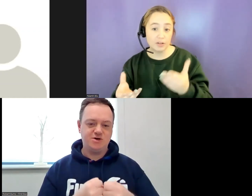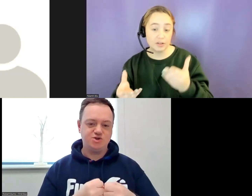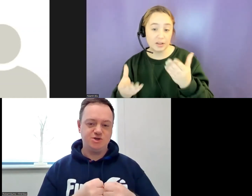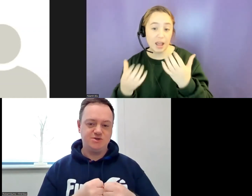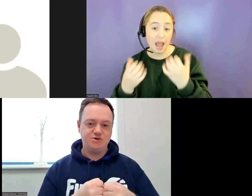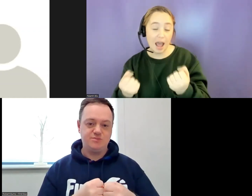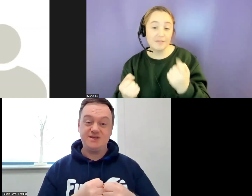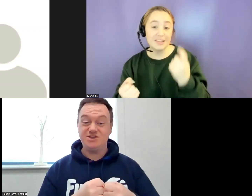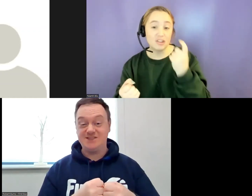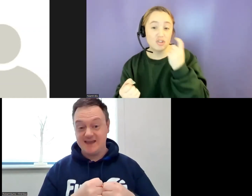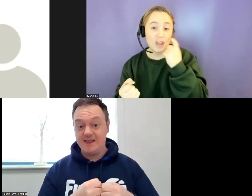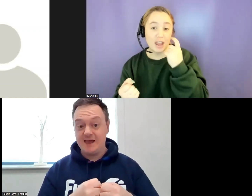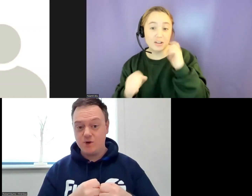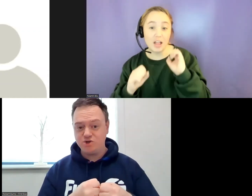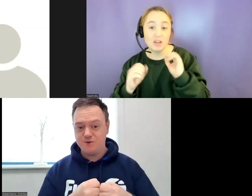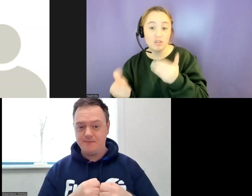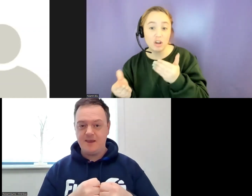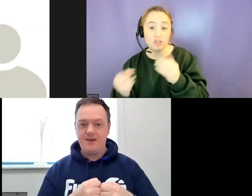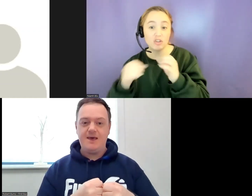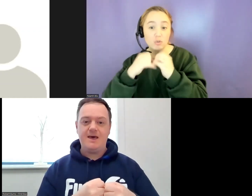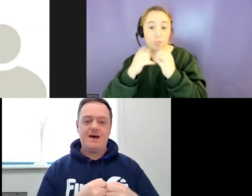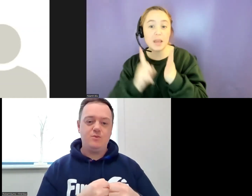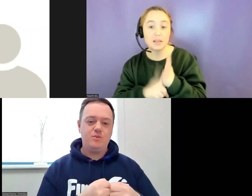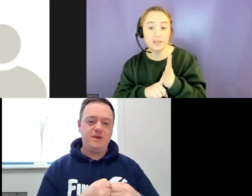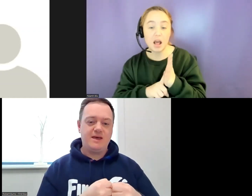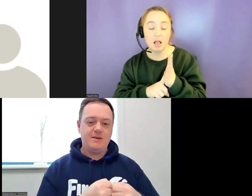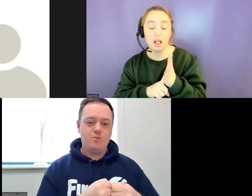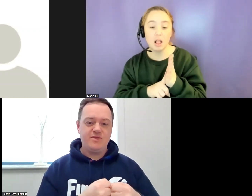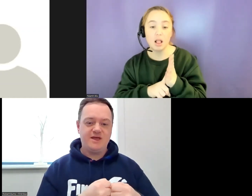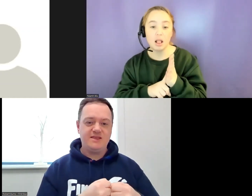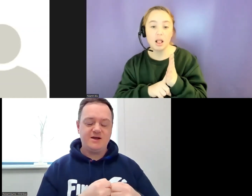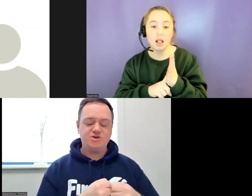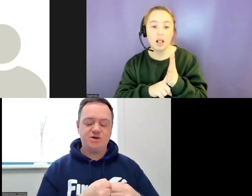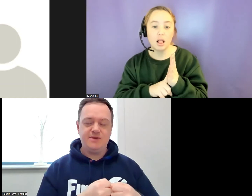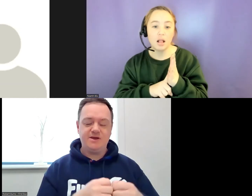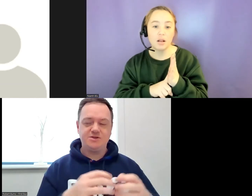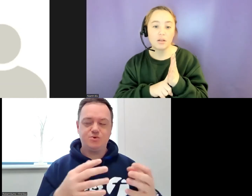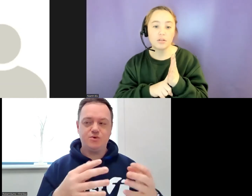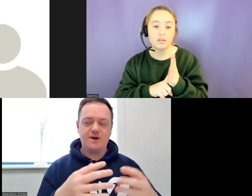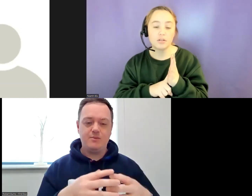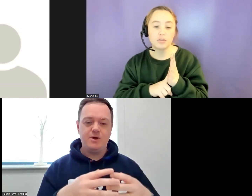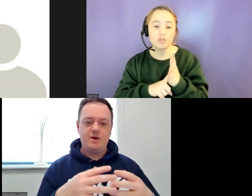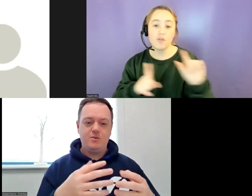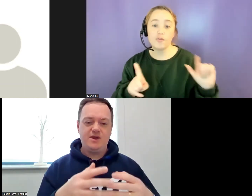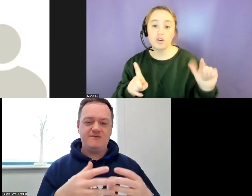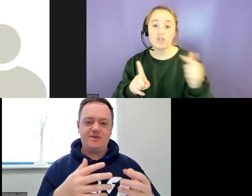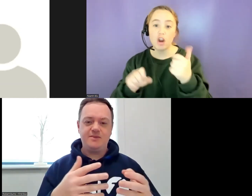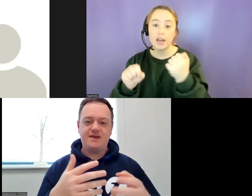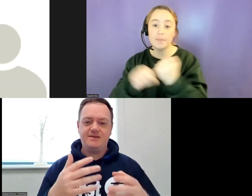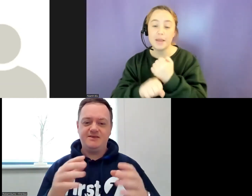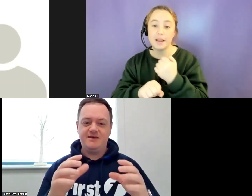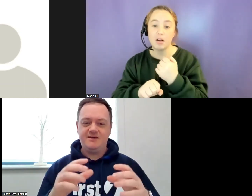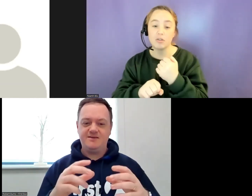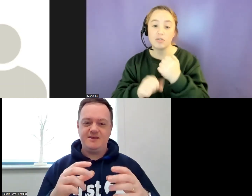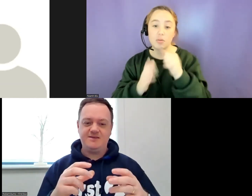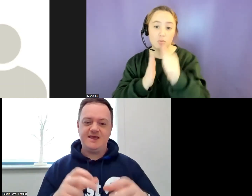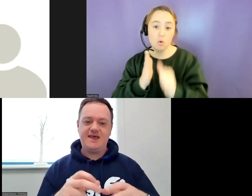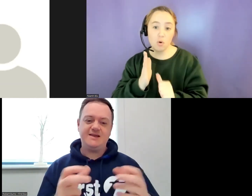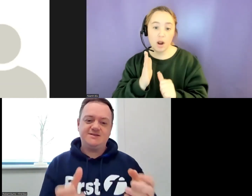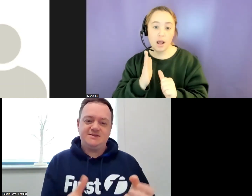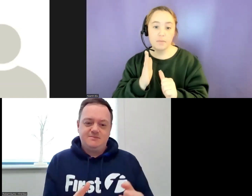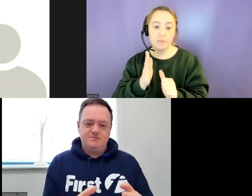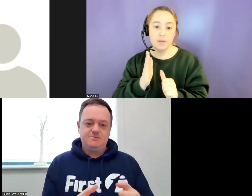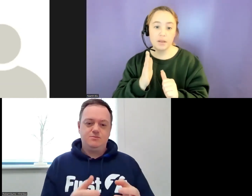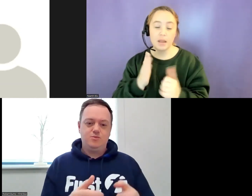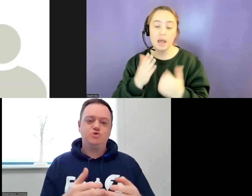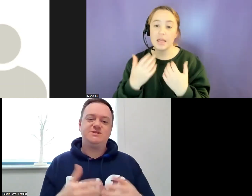gentle introduction to British Sign Language. And we, within that Journey Makers programme, we give them the